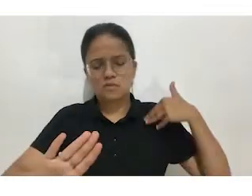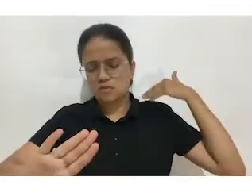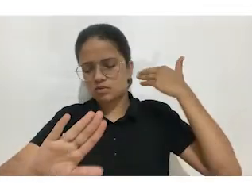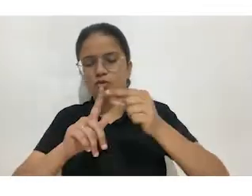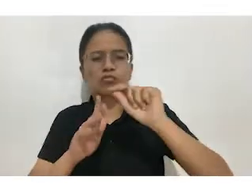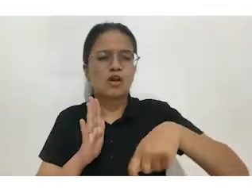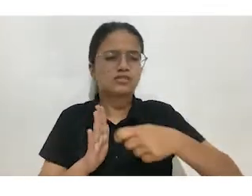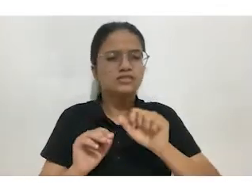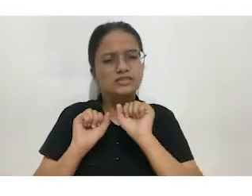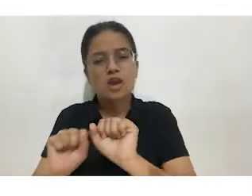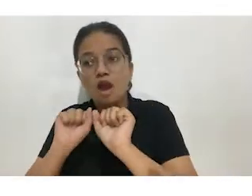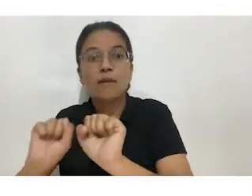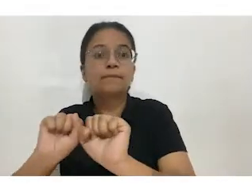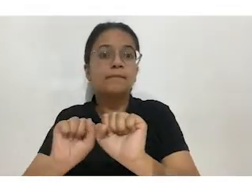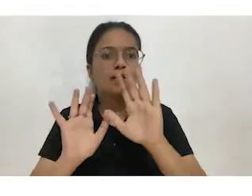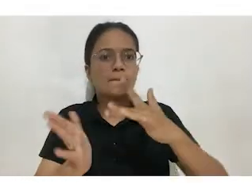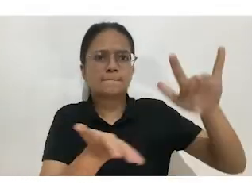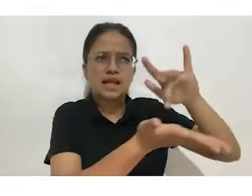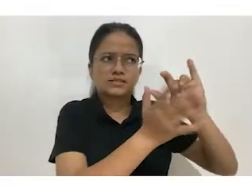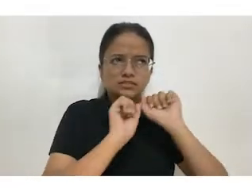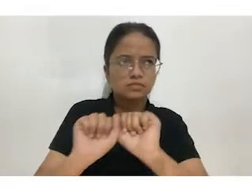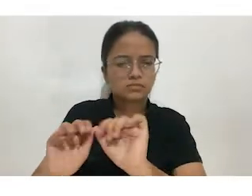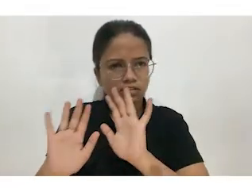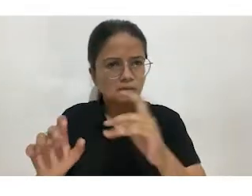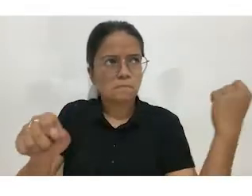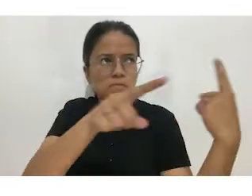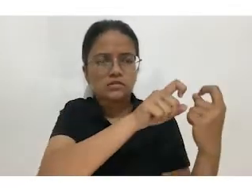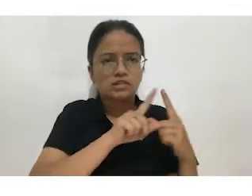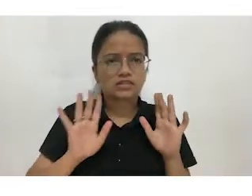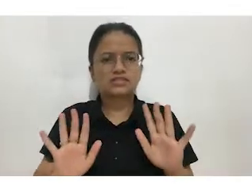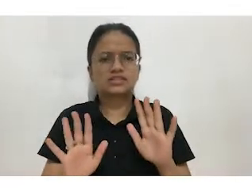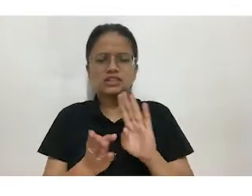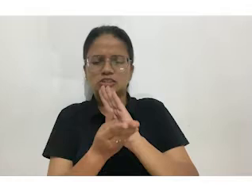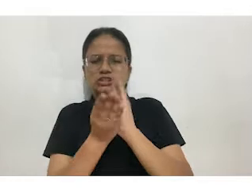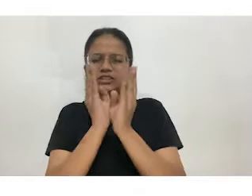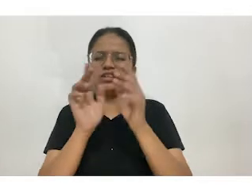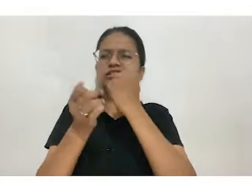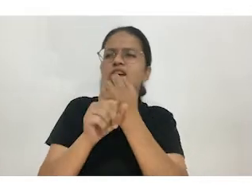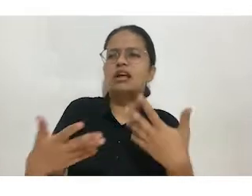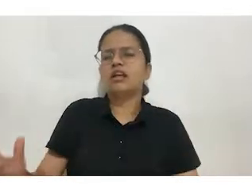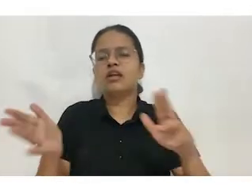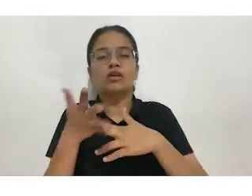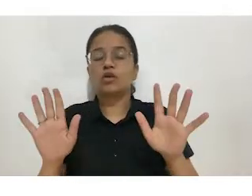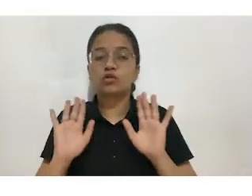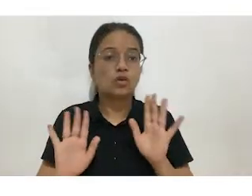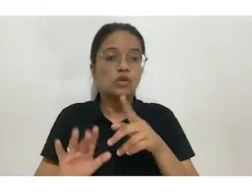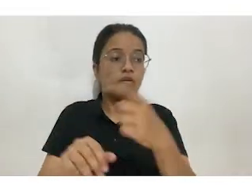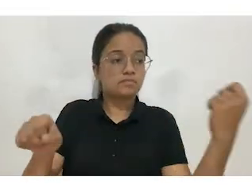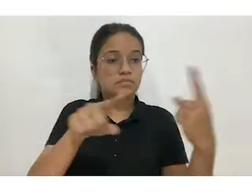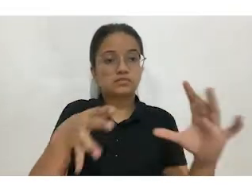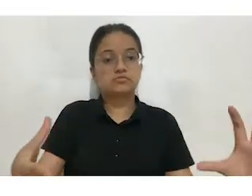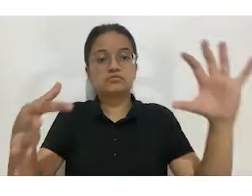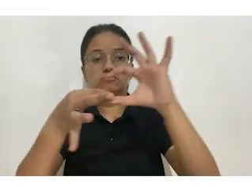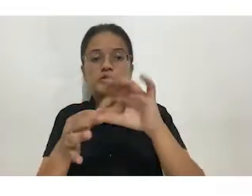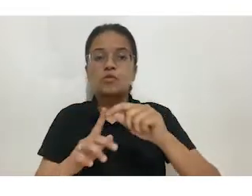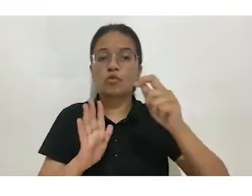that every project has its own place and nothing should be generalized. It should feed on